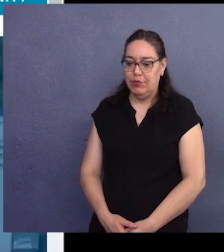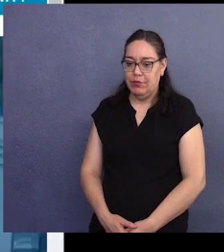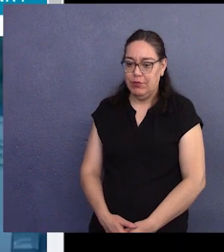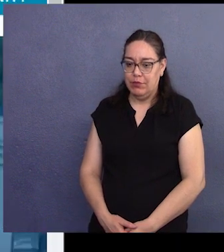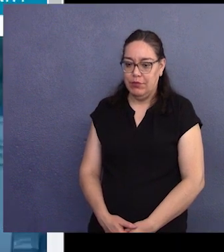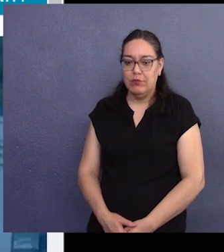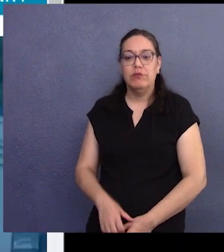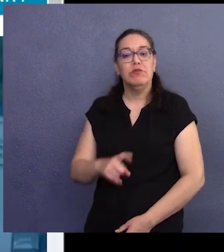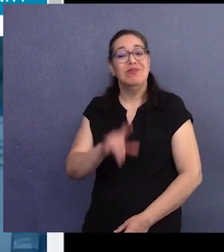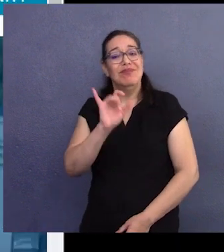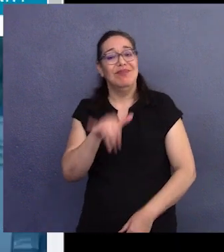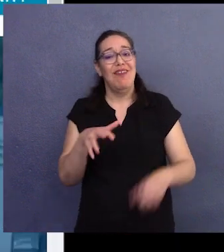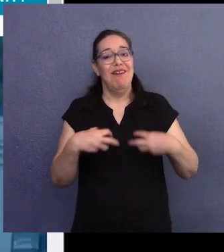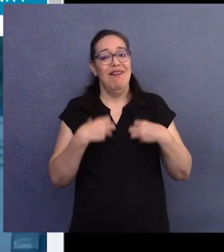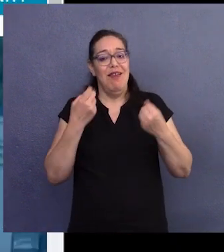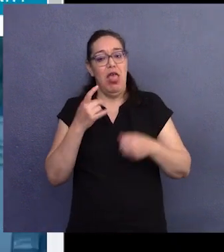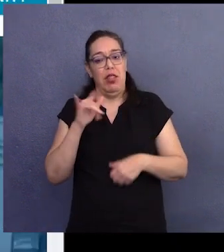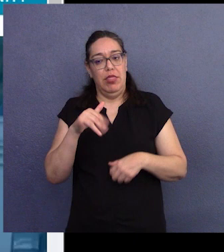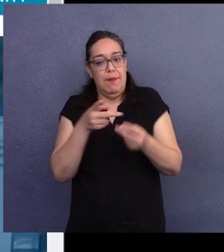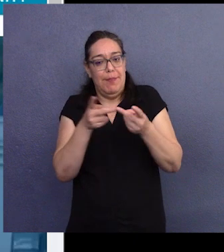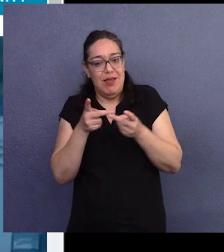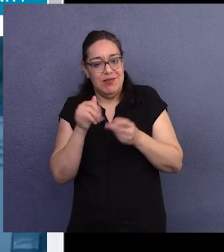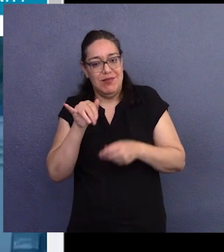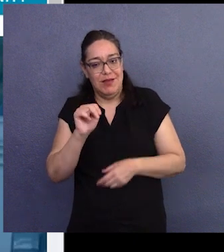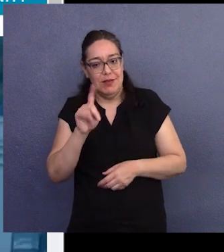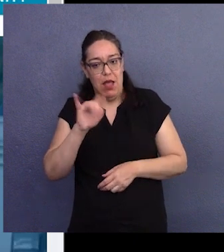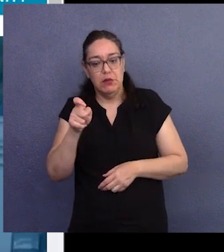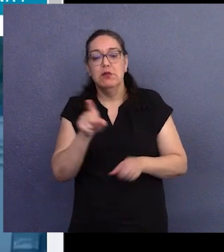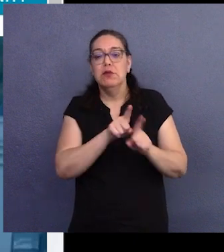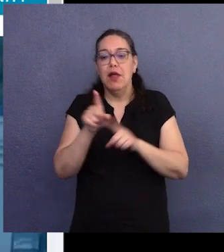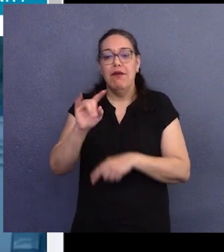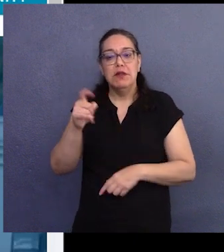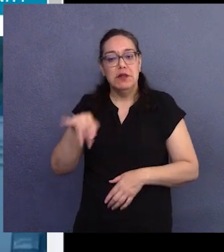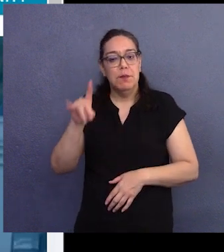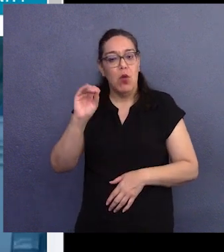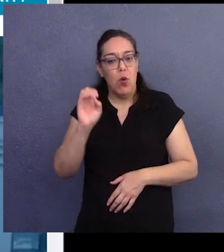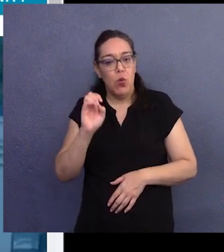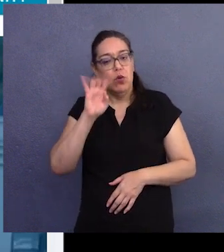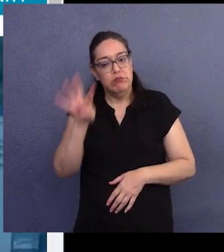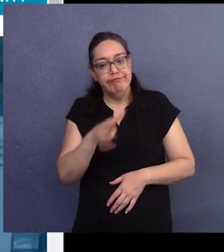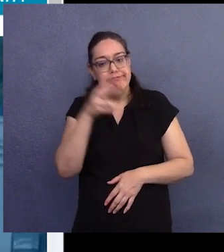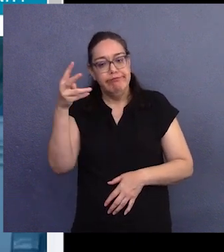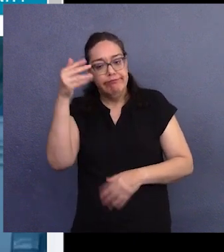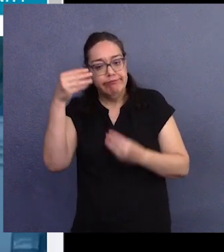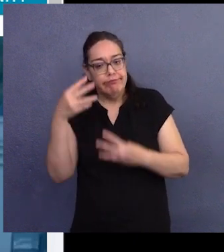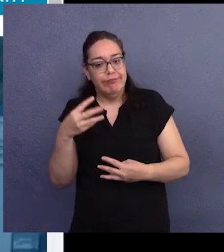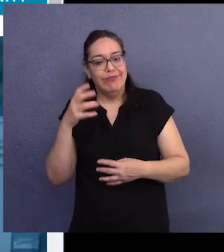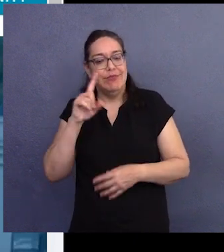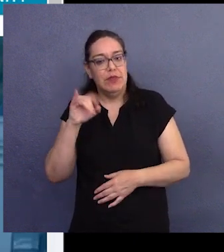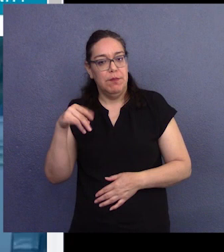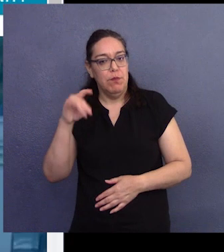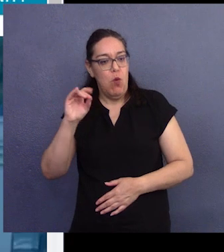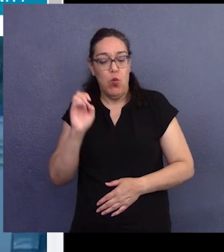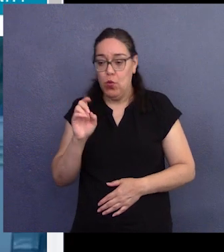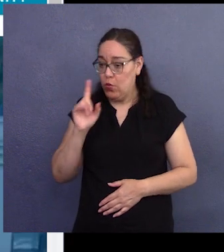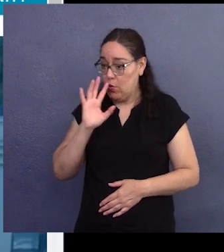So that's the Healthy Places Index, but we have, we have the zip codes, the table of zip codes. Mm-hmm.